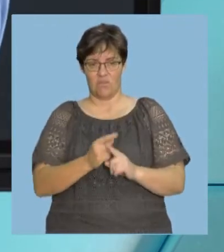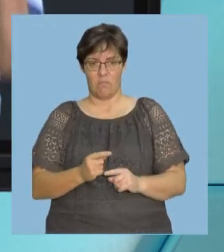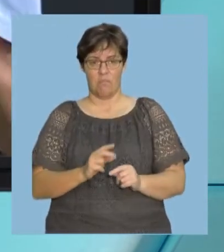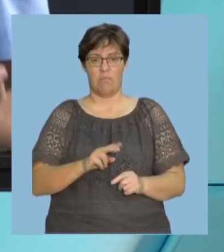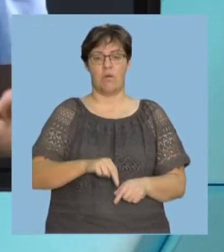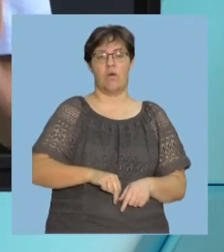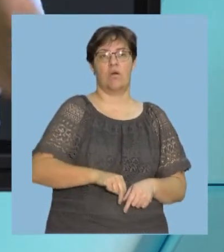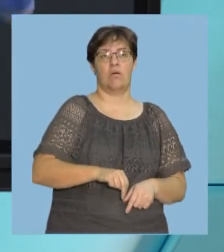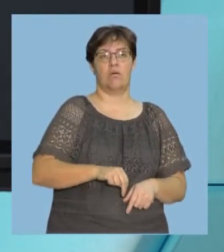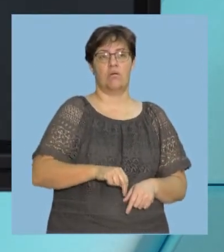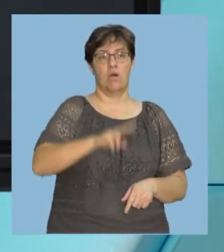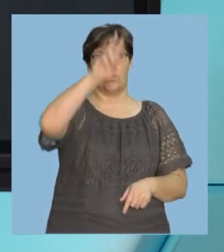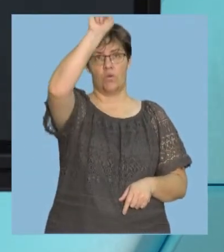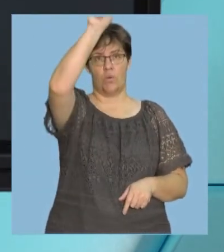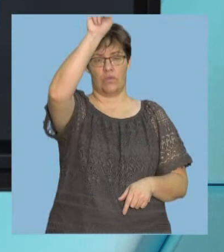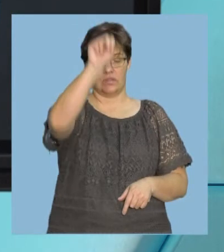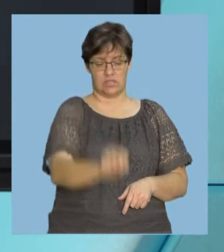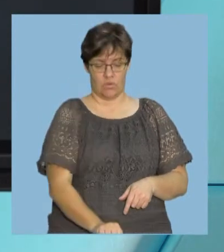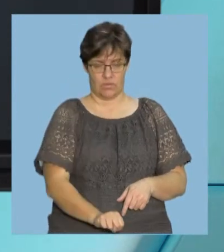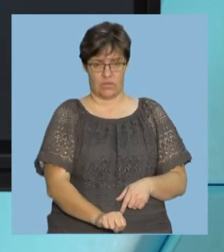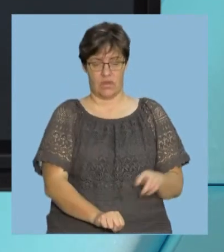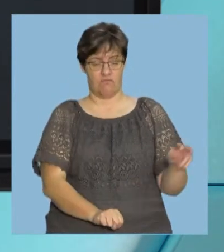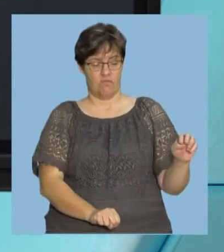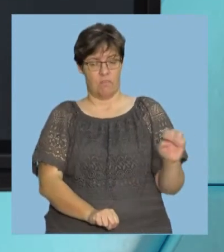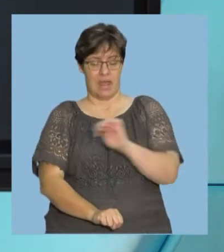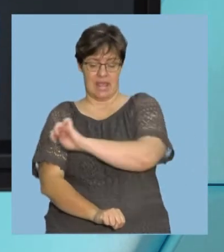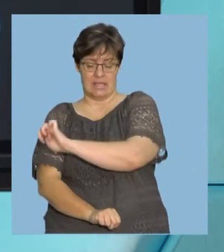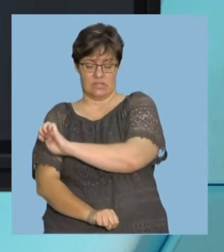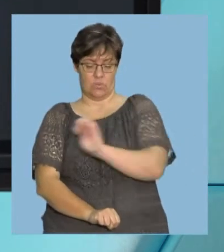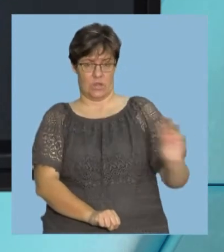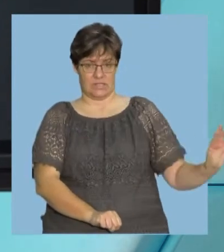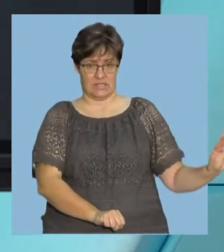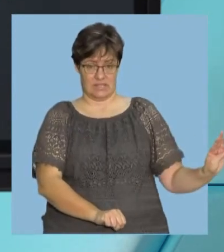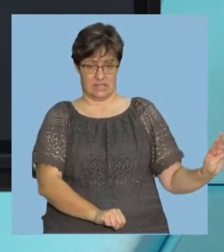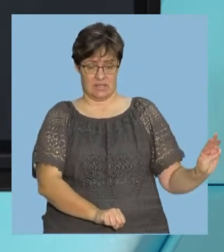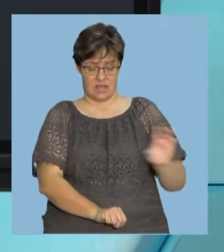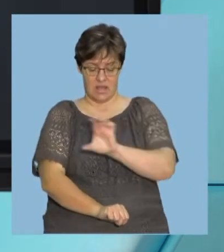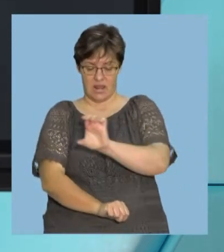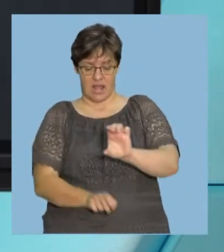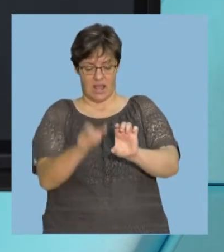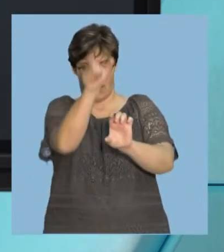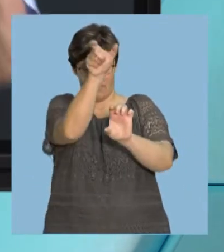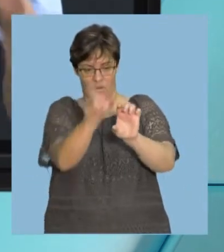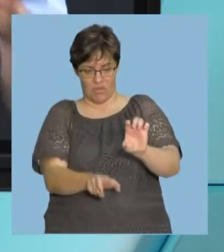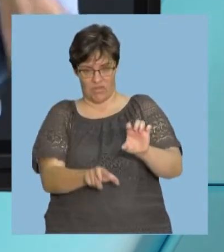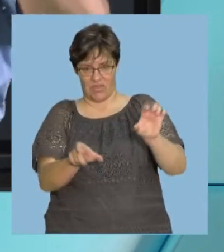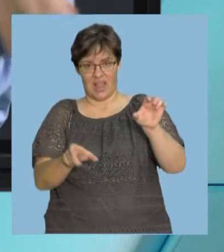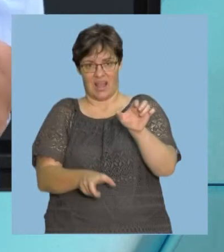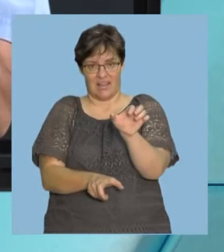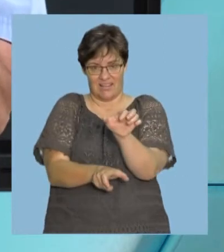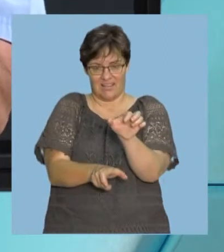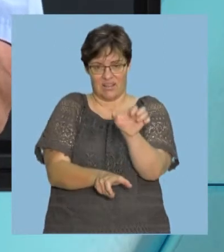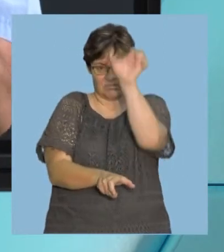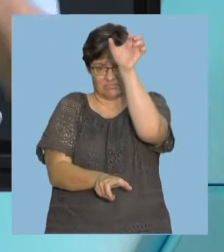road running from north to south, and you've got a road running from east to west, that part that belongs to